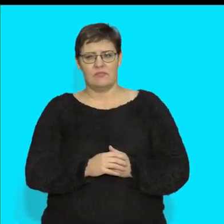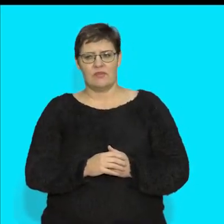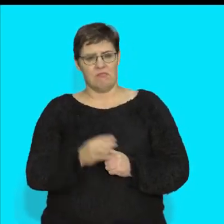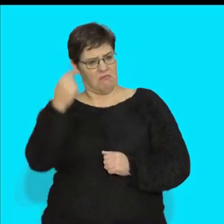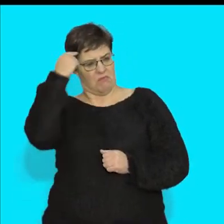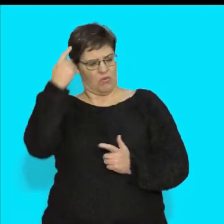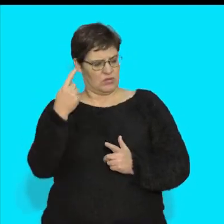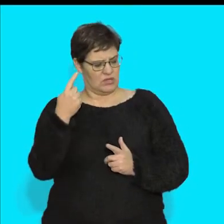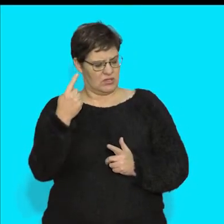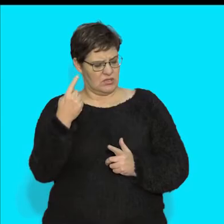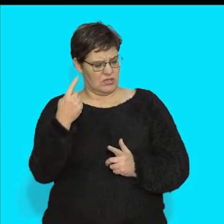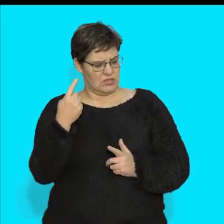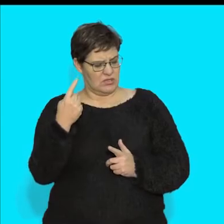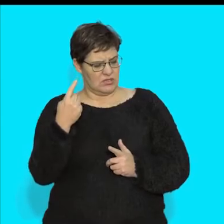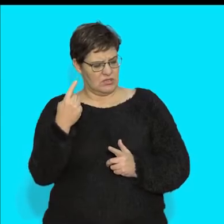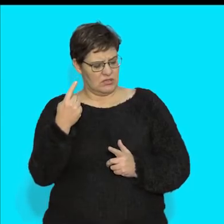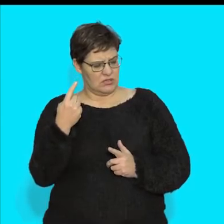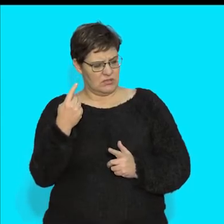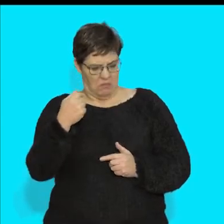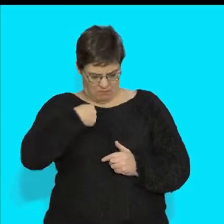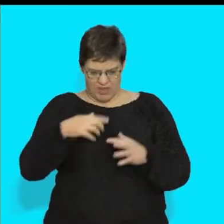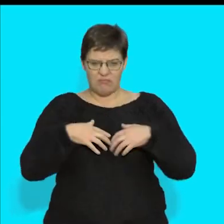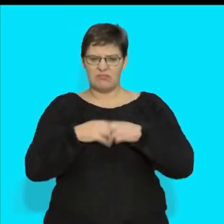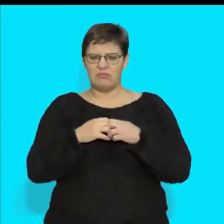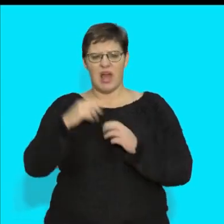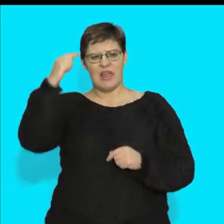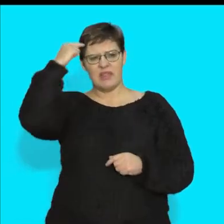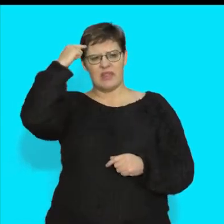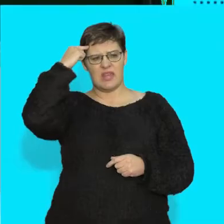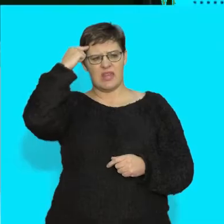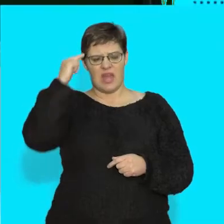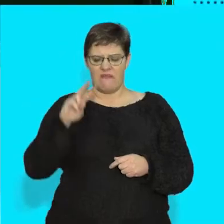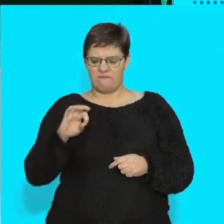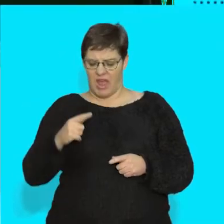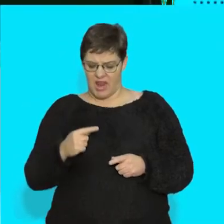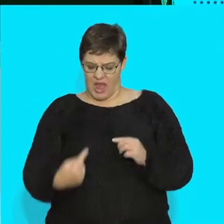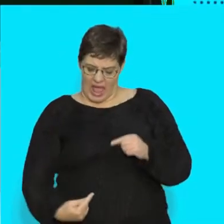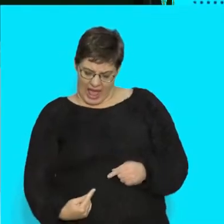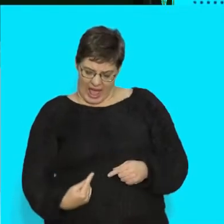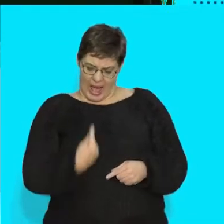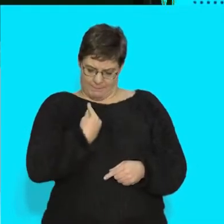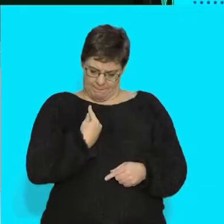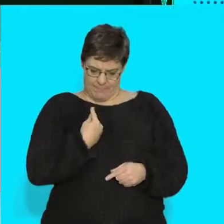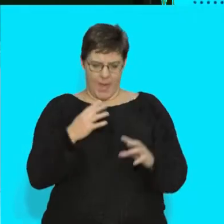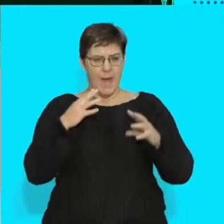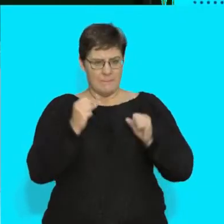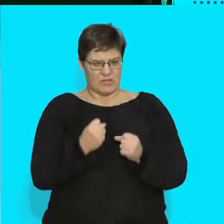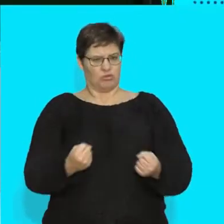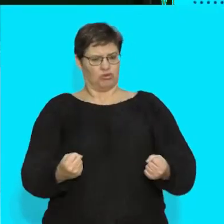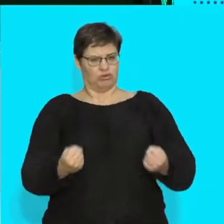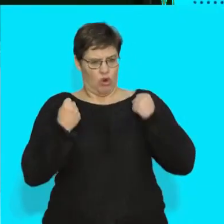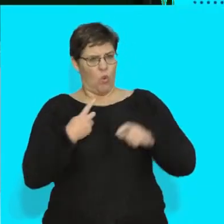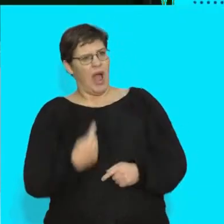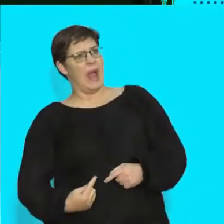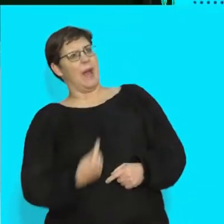I would have actually, if I were to have made it, I would have thought that veins would have had, all right, the muscle to